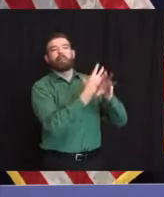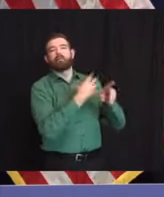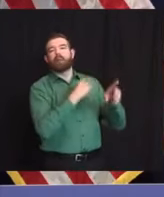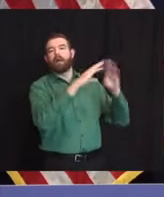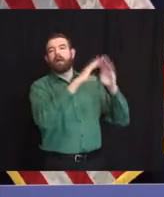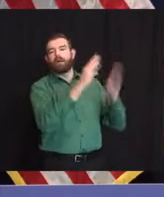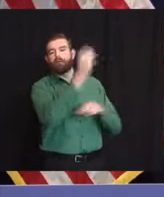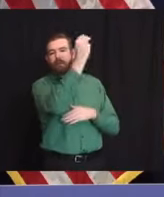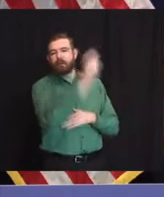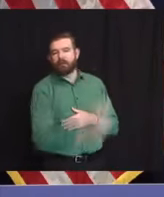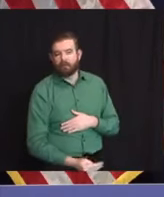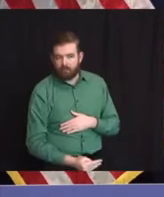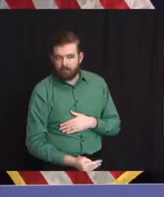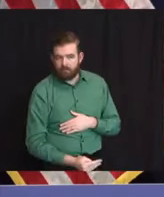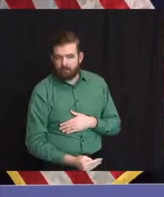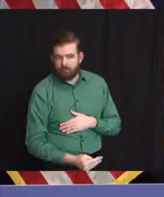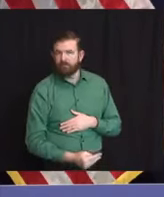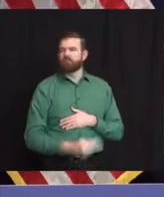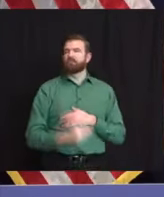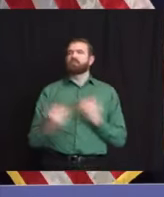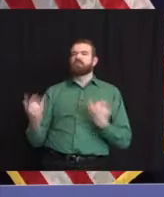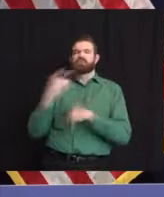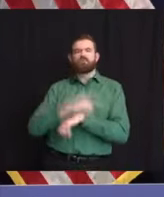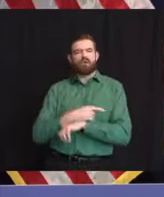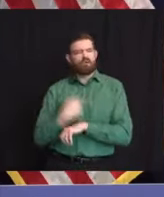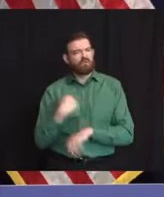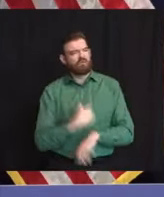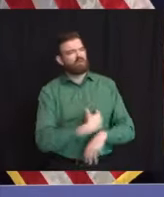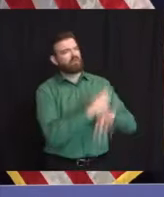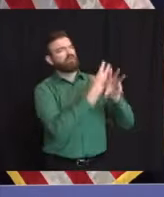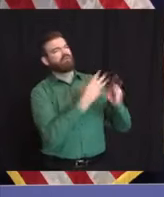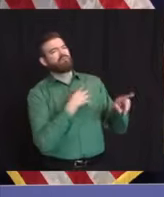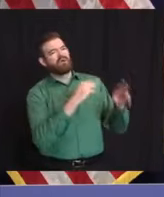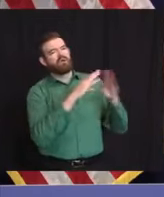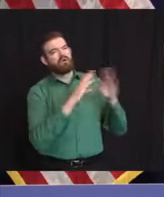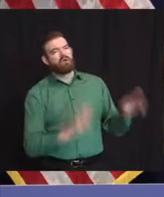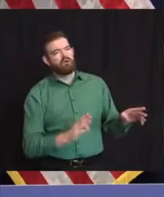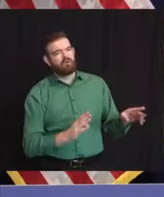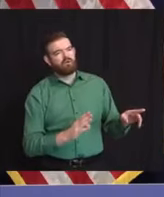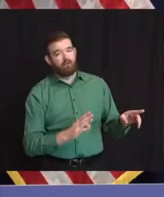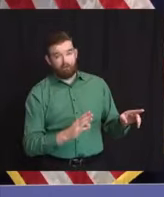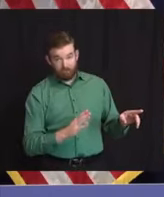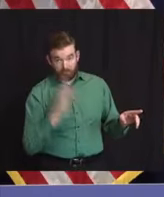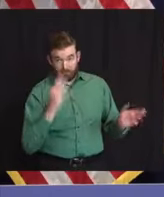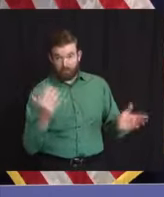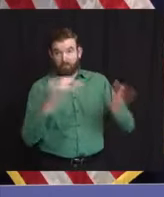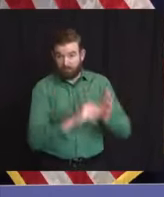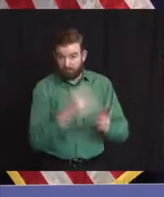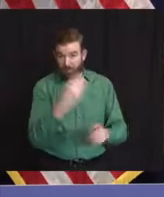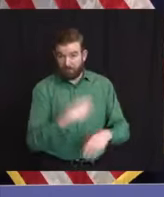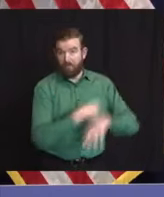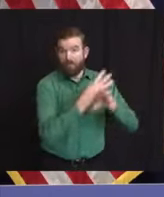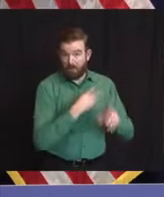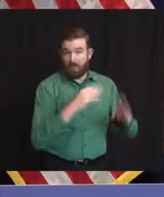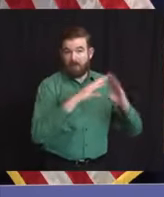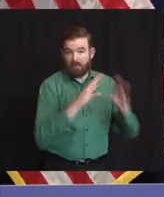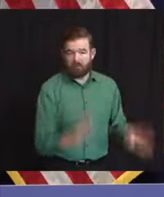Monday's, so bear with us. Our preferred timing is 1 p.m., but those video calls are important and we need to be a part of